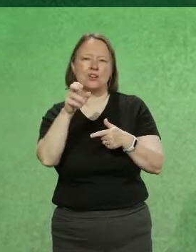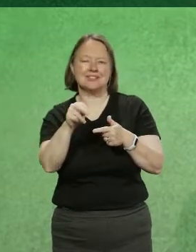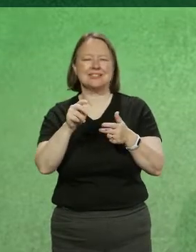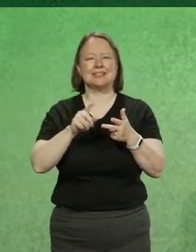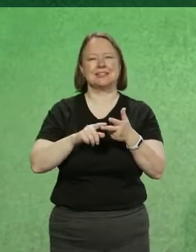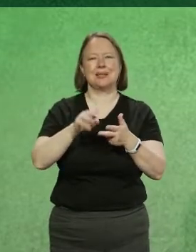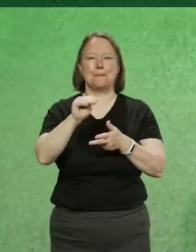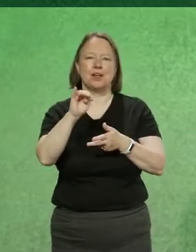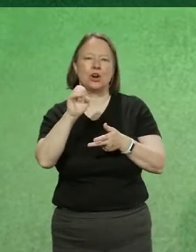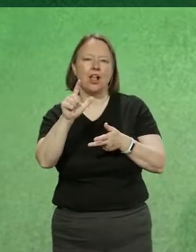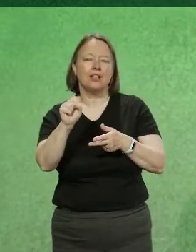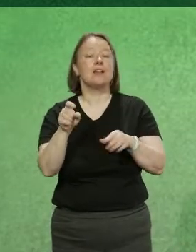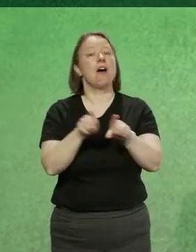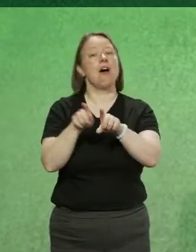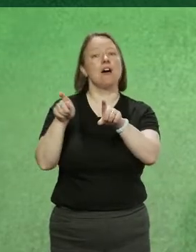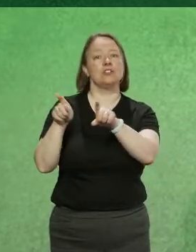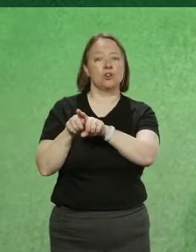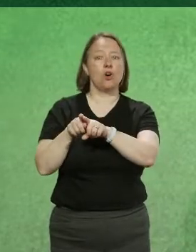So, and also